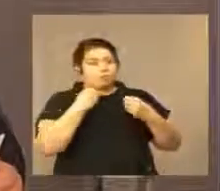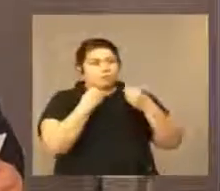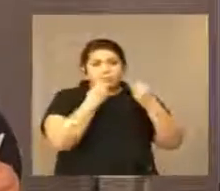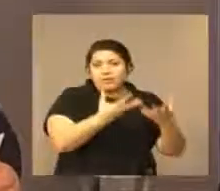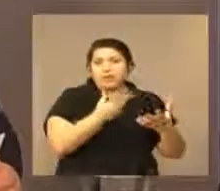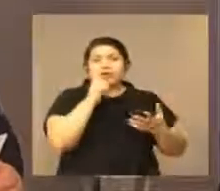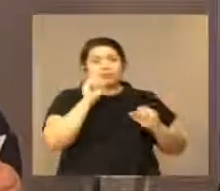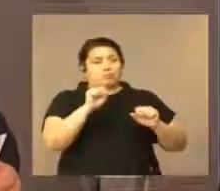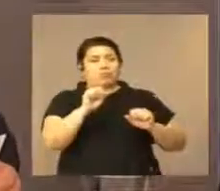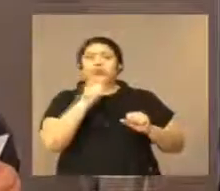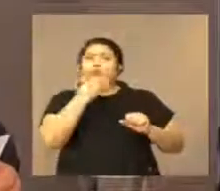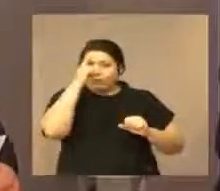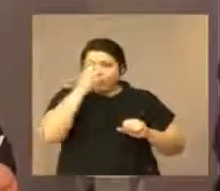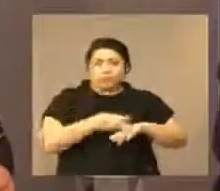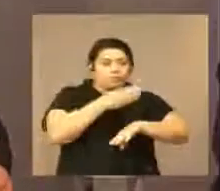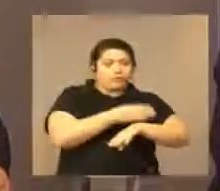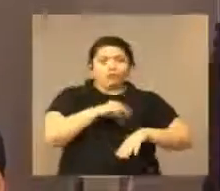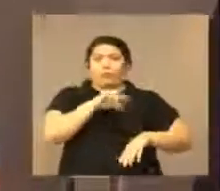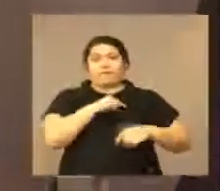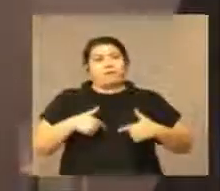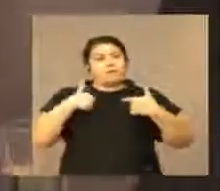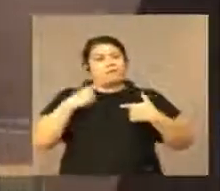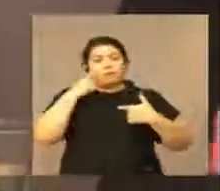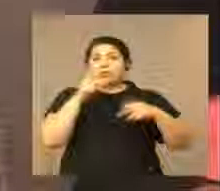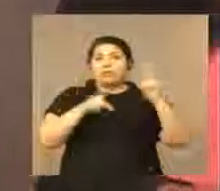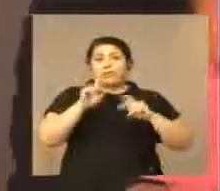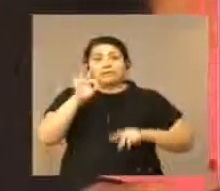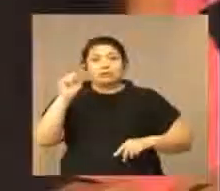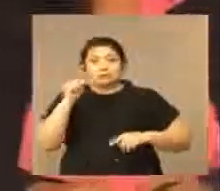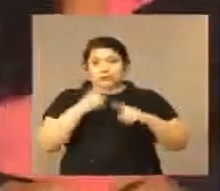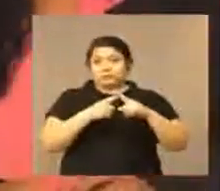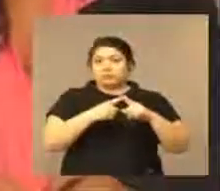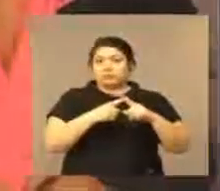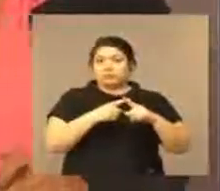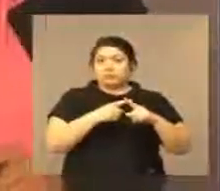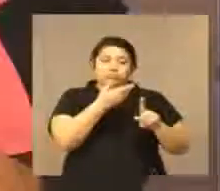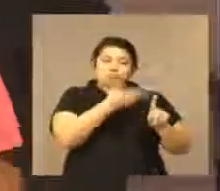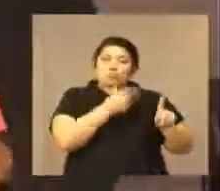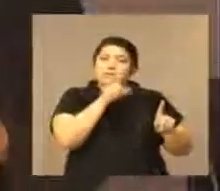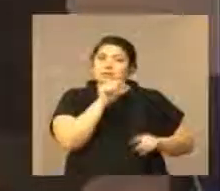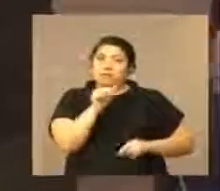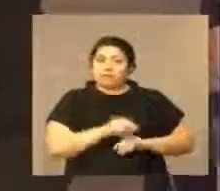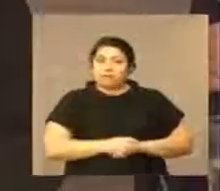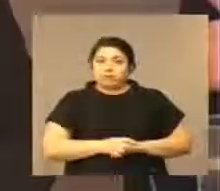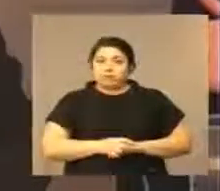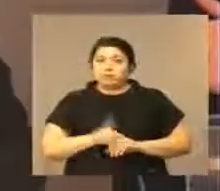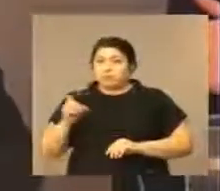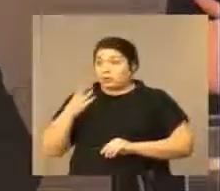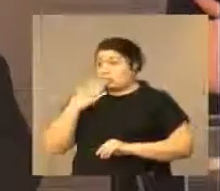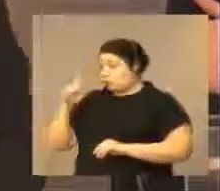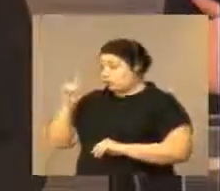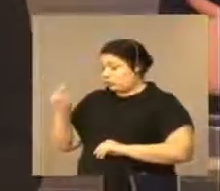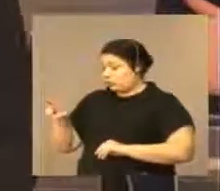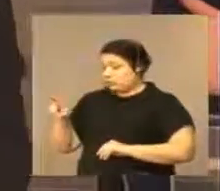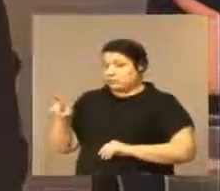raise the quality of life for First Nations persons with disabilities? That's a really good question.